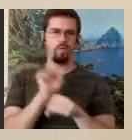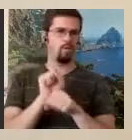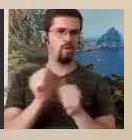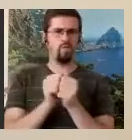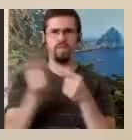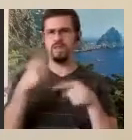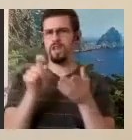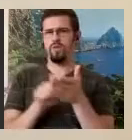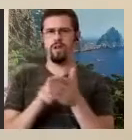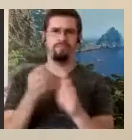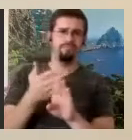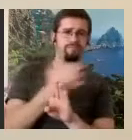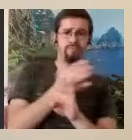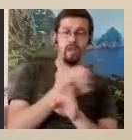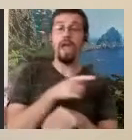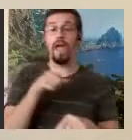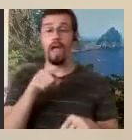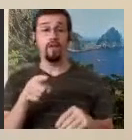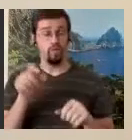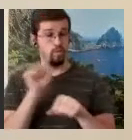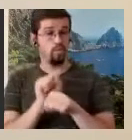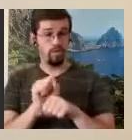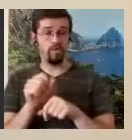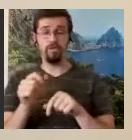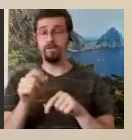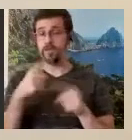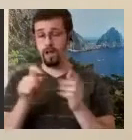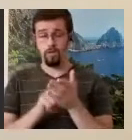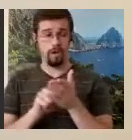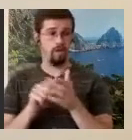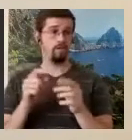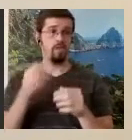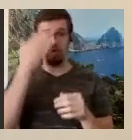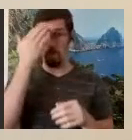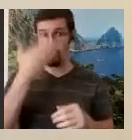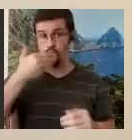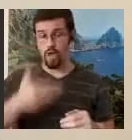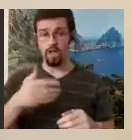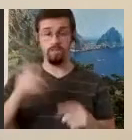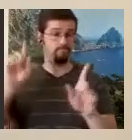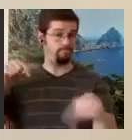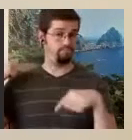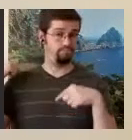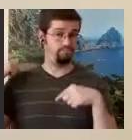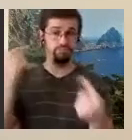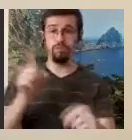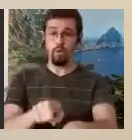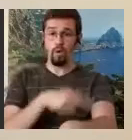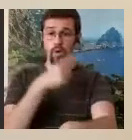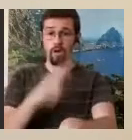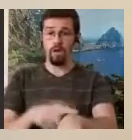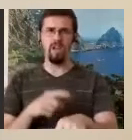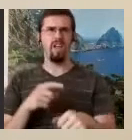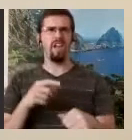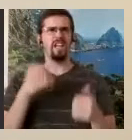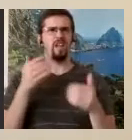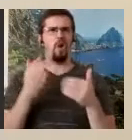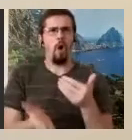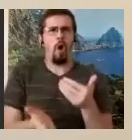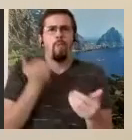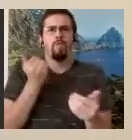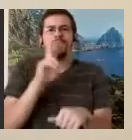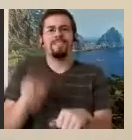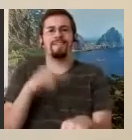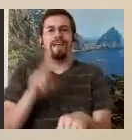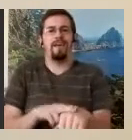sign writing so well, and you've been working with it for so long that it's almost like natural for you to be